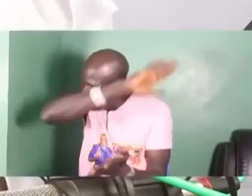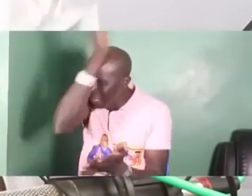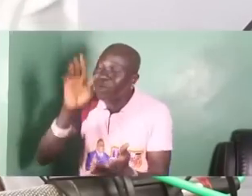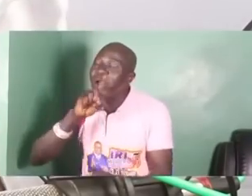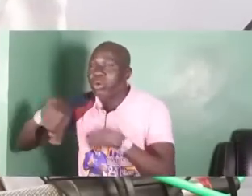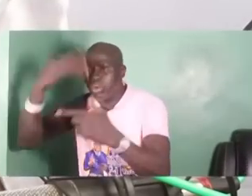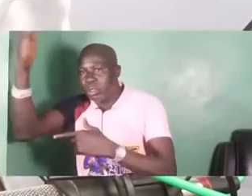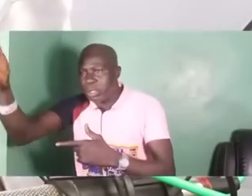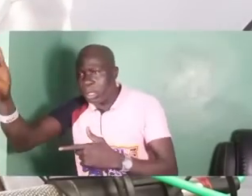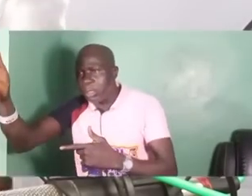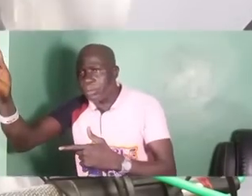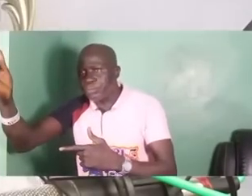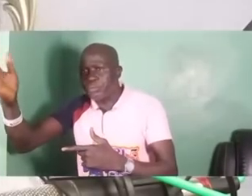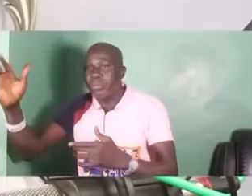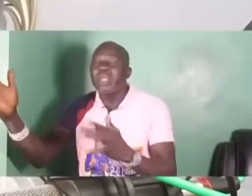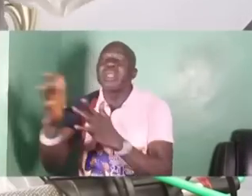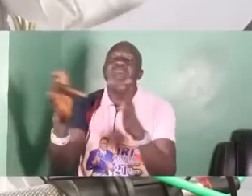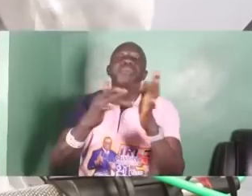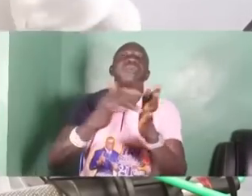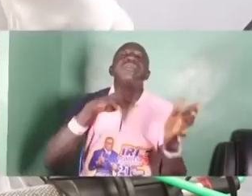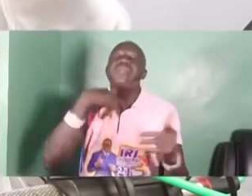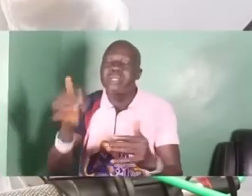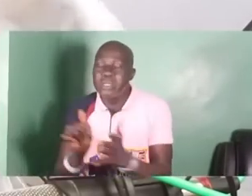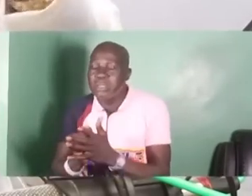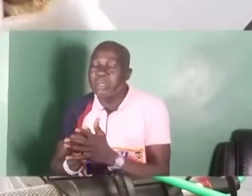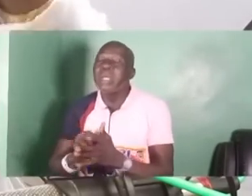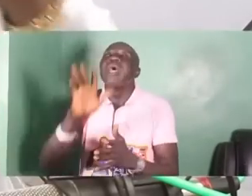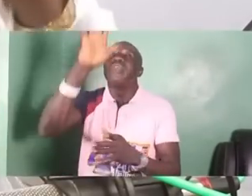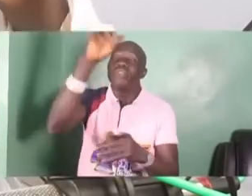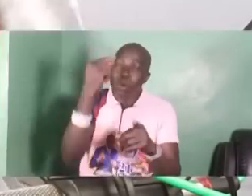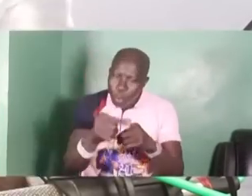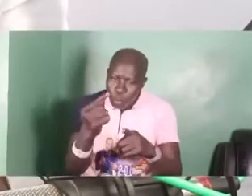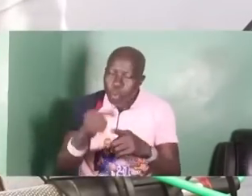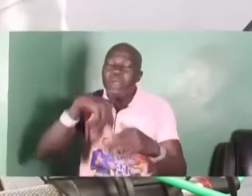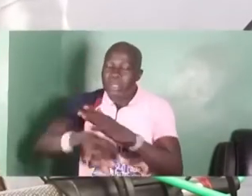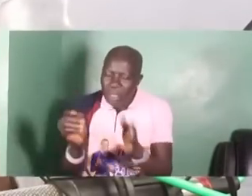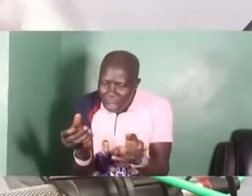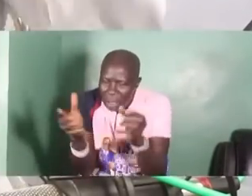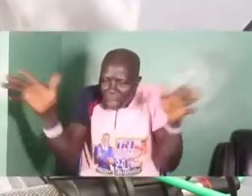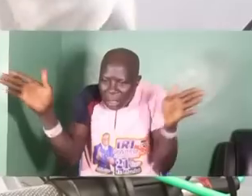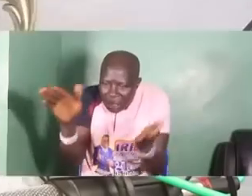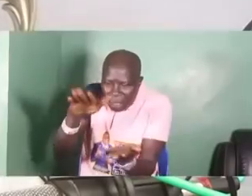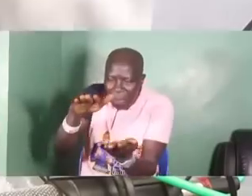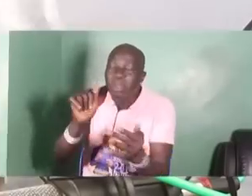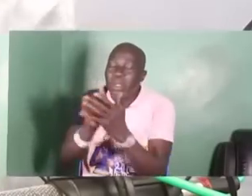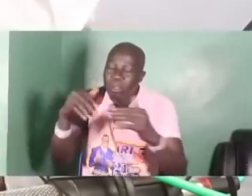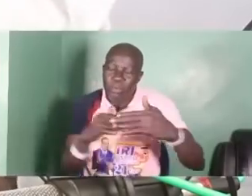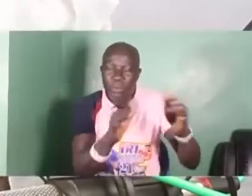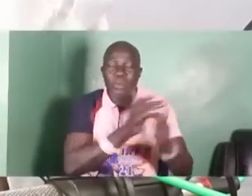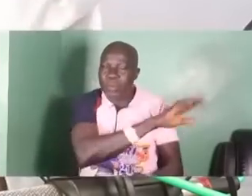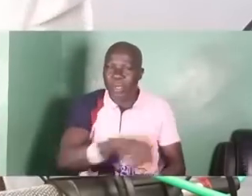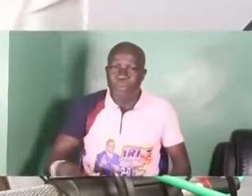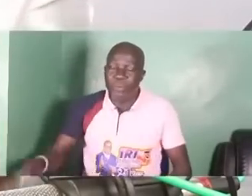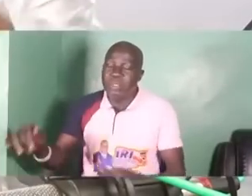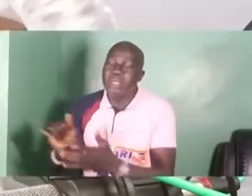it AP bus stop. Come on, Bola Sagam. We are coming for Shagam. Bola Tiabekuta. Abekuta. Bola Tiluba. Oibado. To get the data change. Want to get the data?